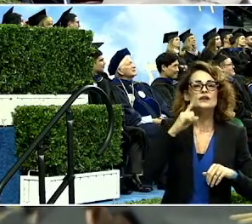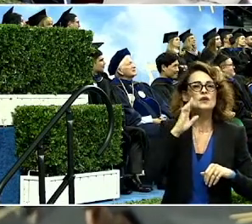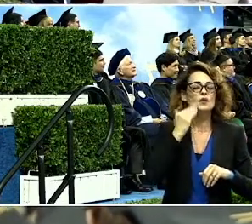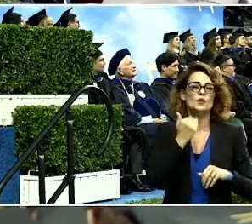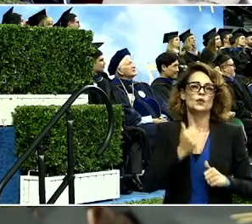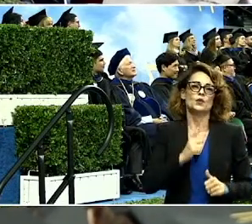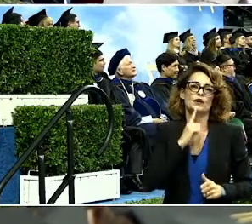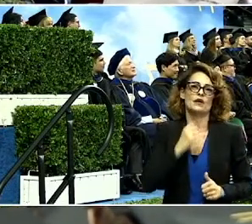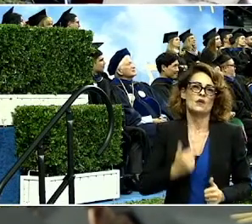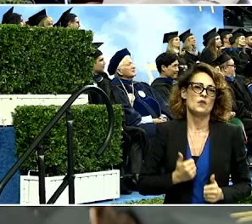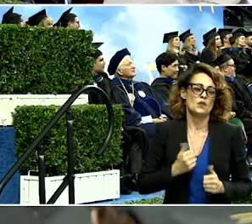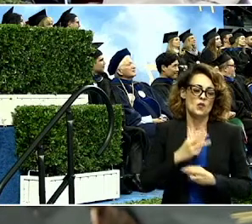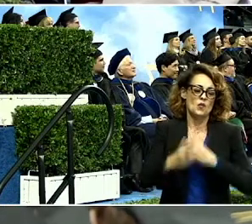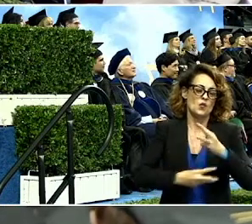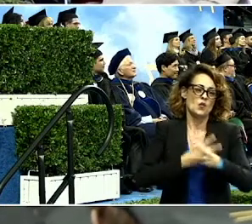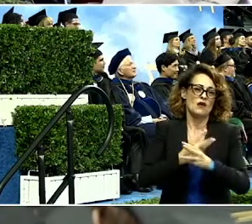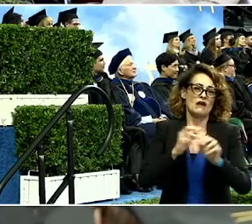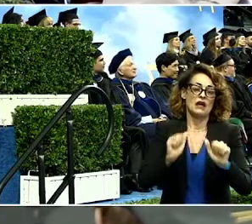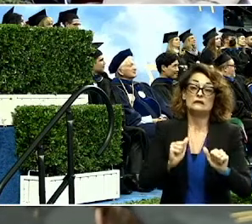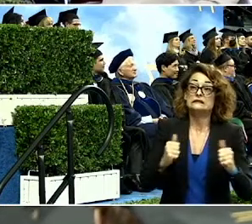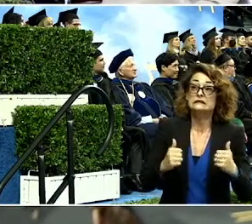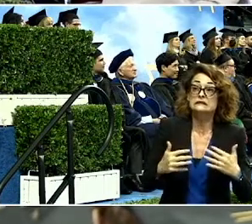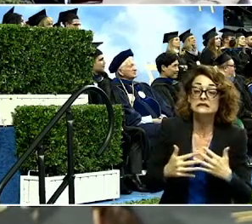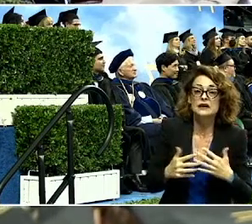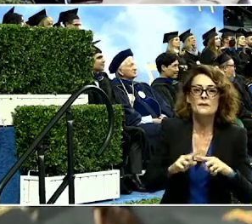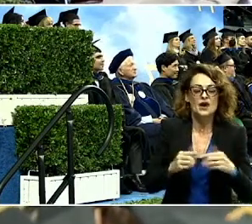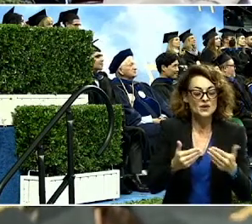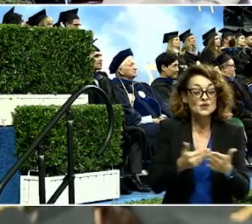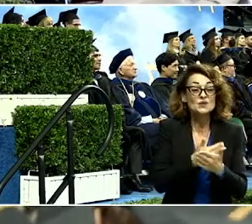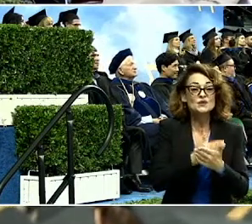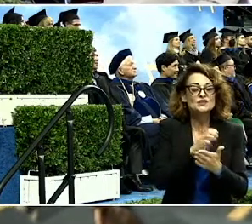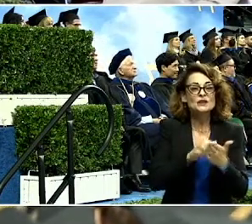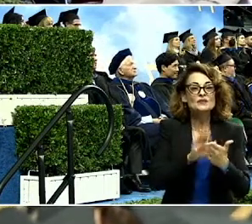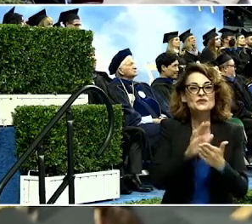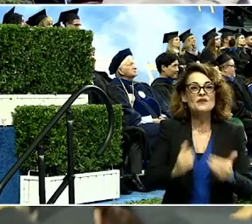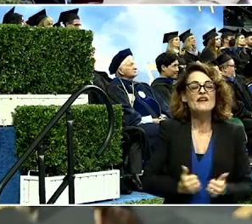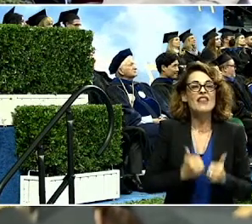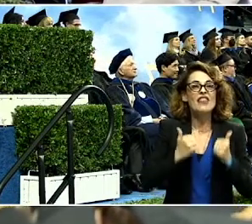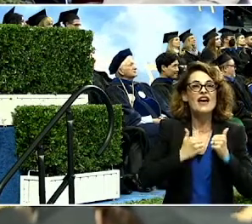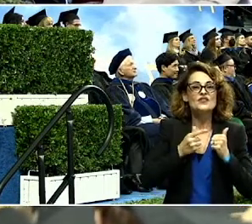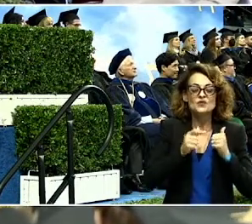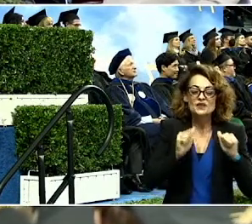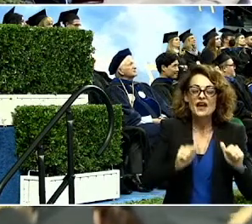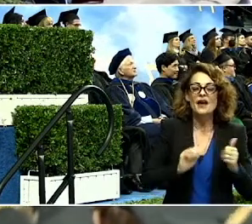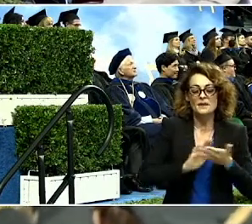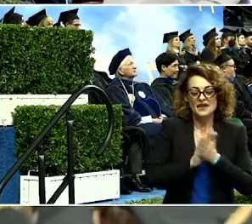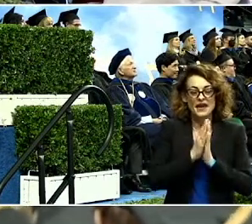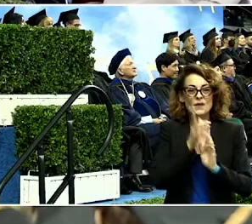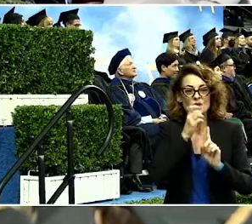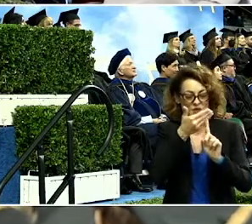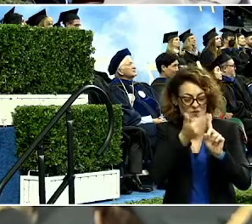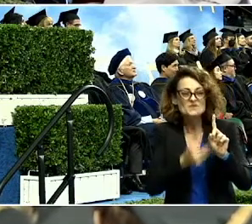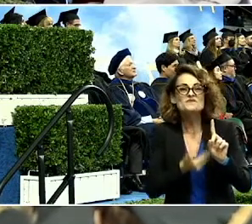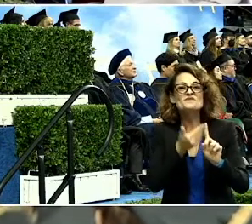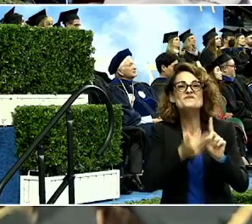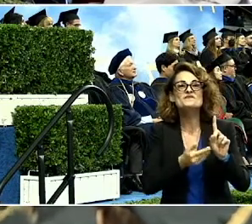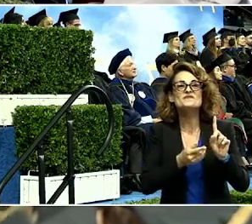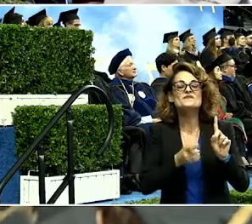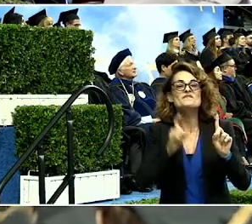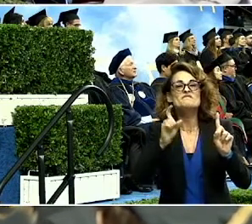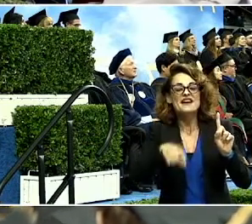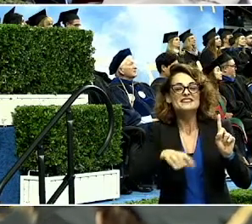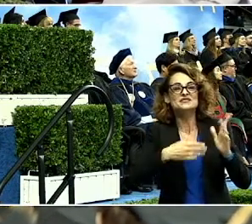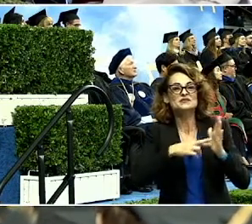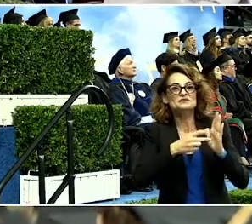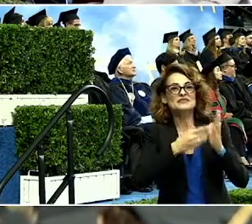daunting, but it's exhilarating to start a new chapter in your life where you get to discover the person you were meant to become. Each and every one of you in this